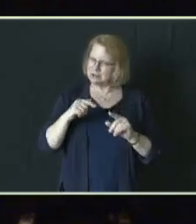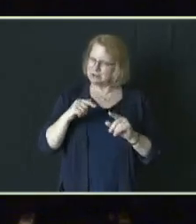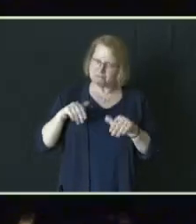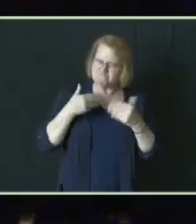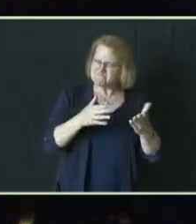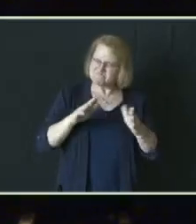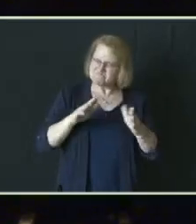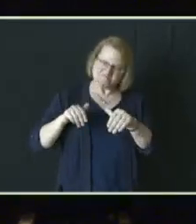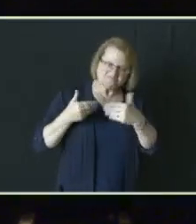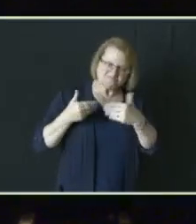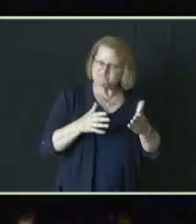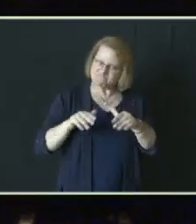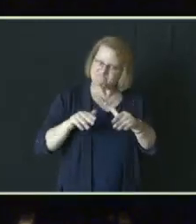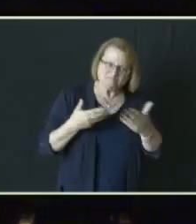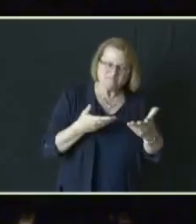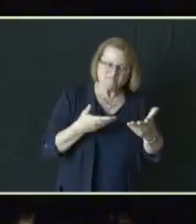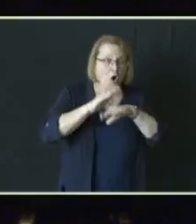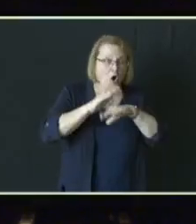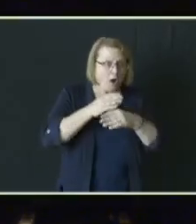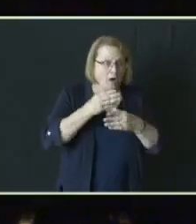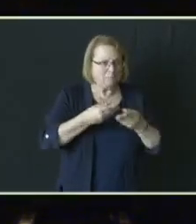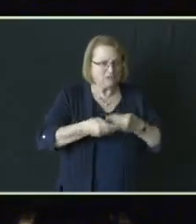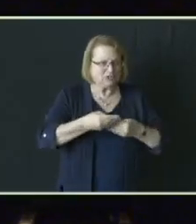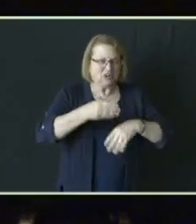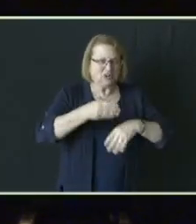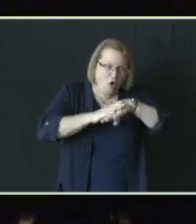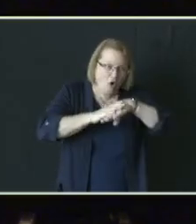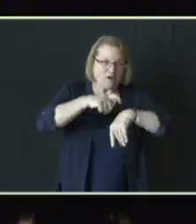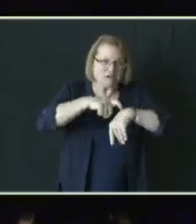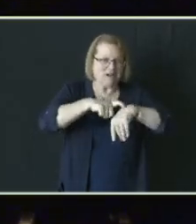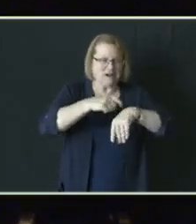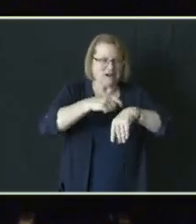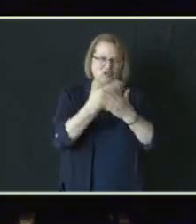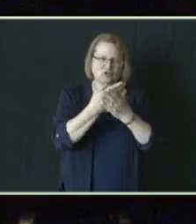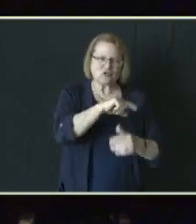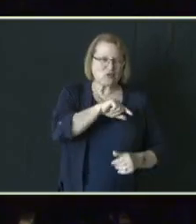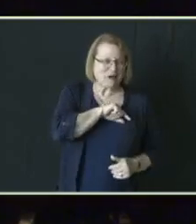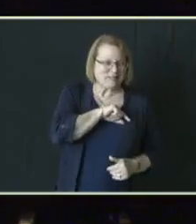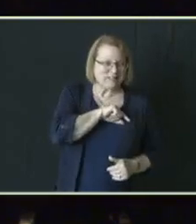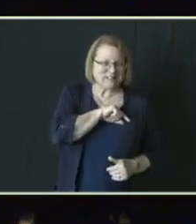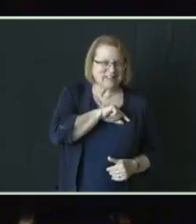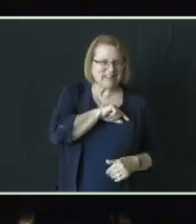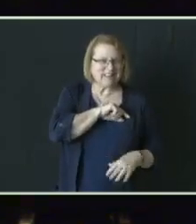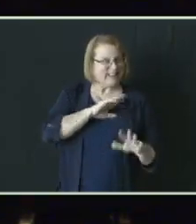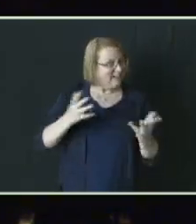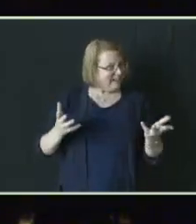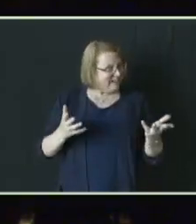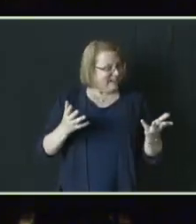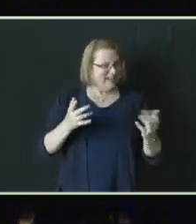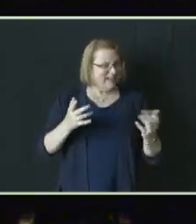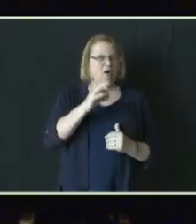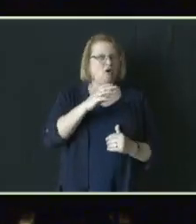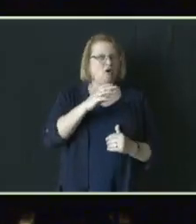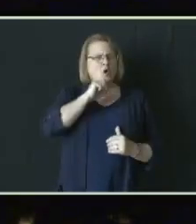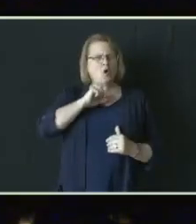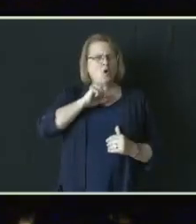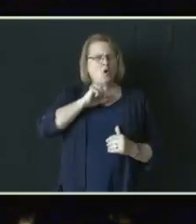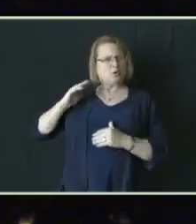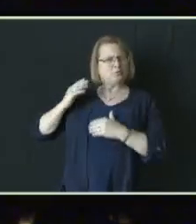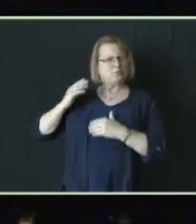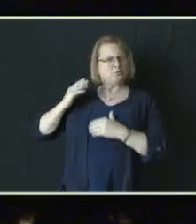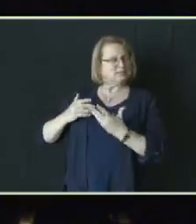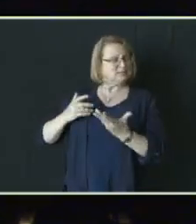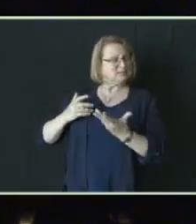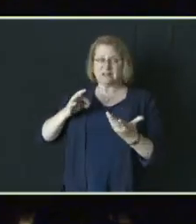on budget, on time, and with high quality. Or when you notice that a process no longer works for the customer, the